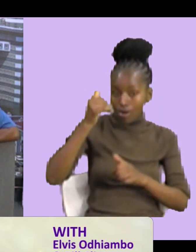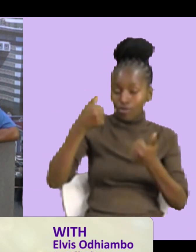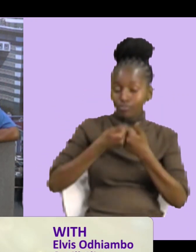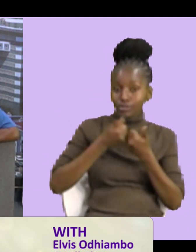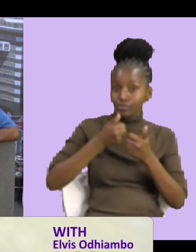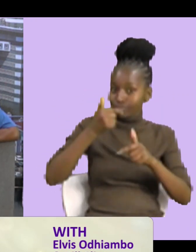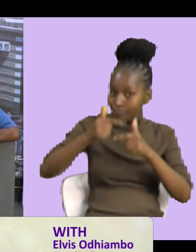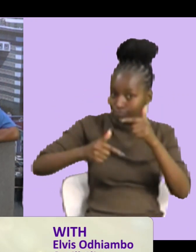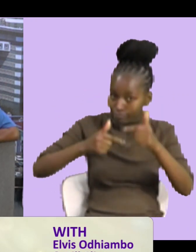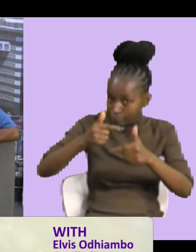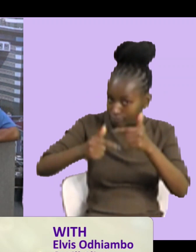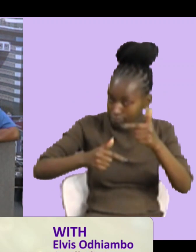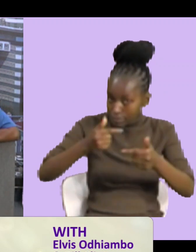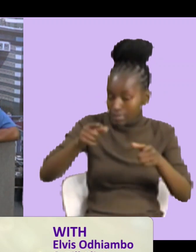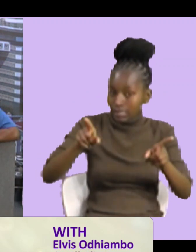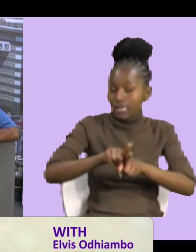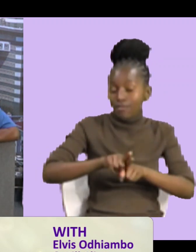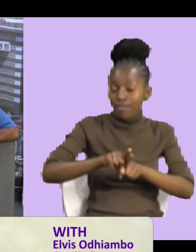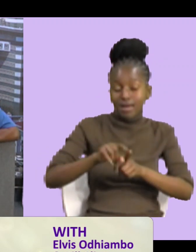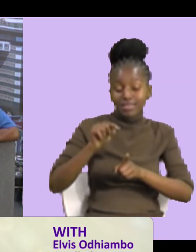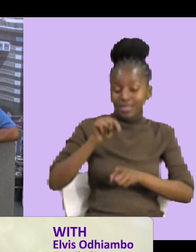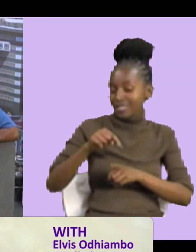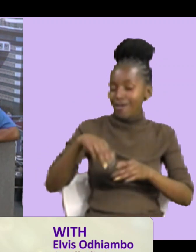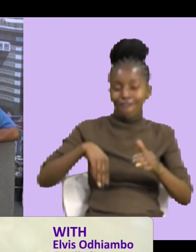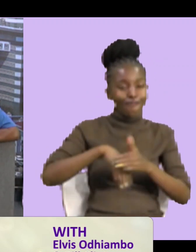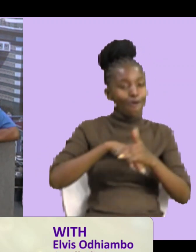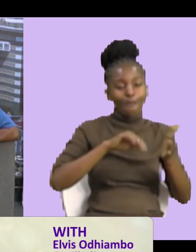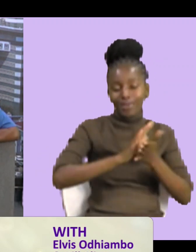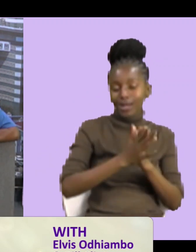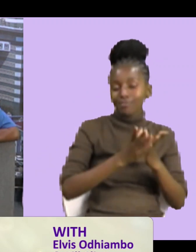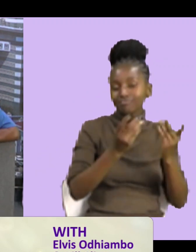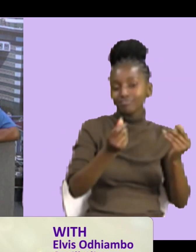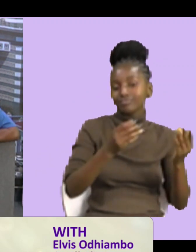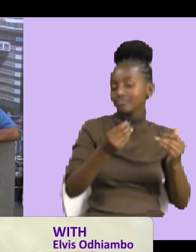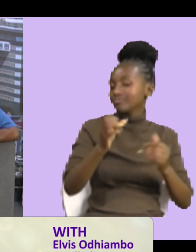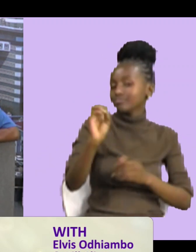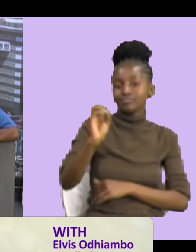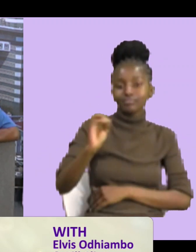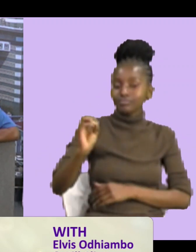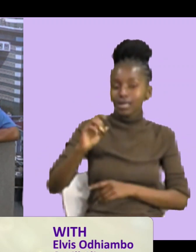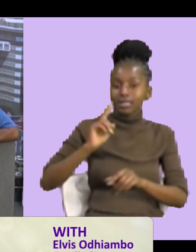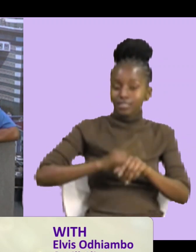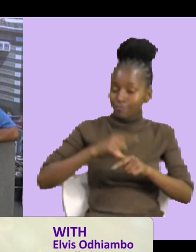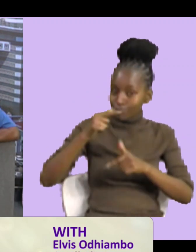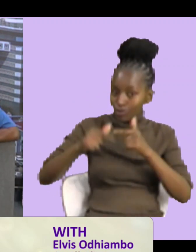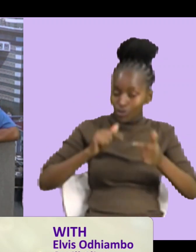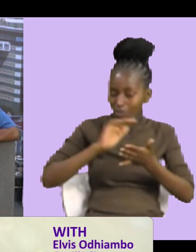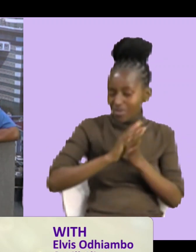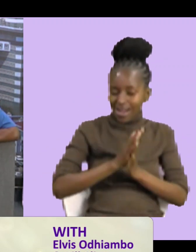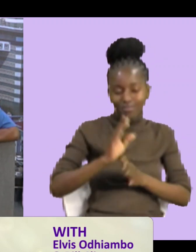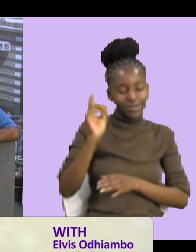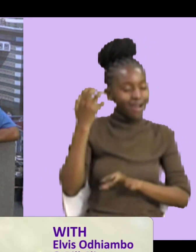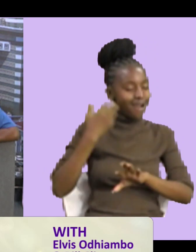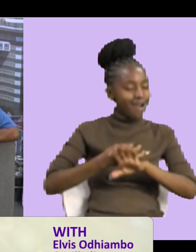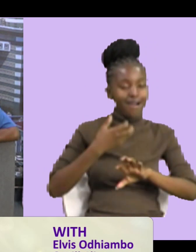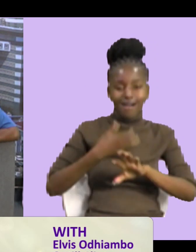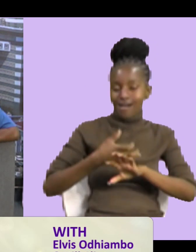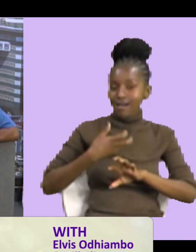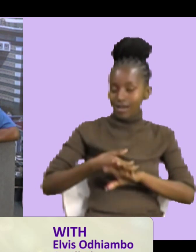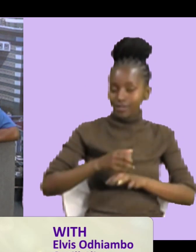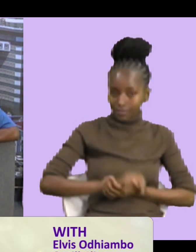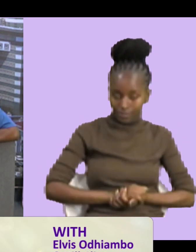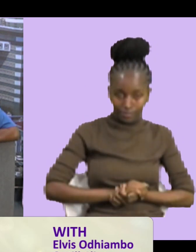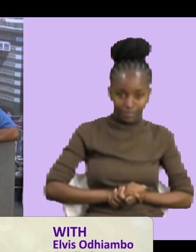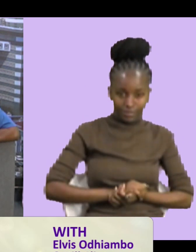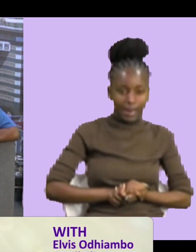understand that the way football is happening, it's not getting easier as the games are going on. But then again, if anything